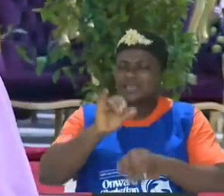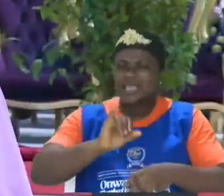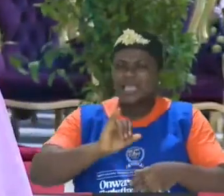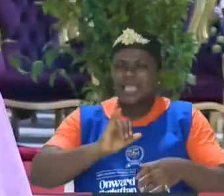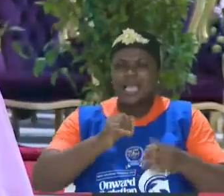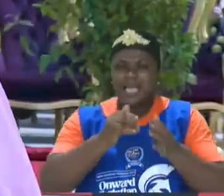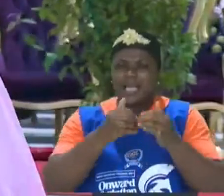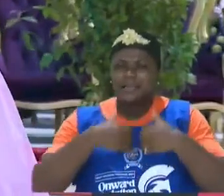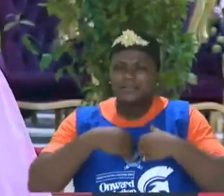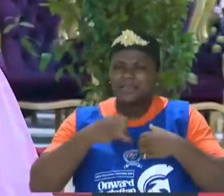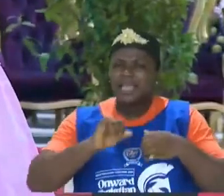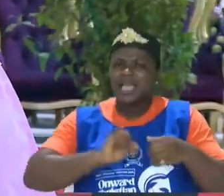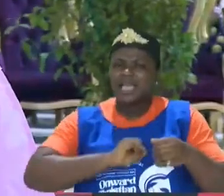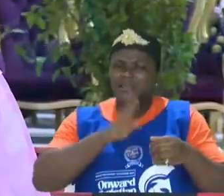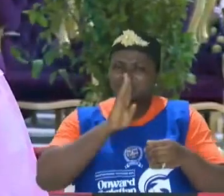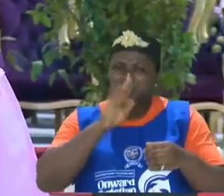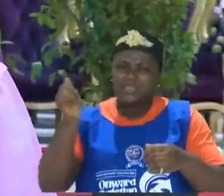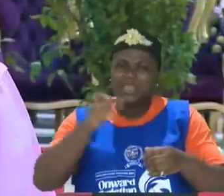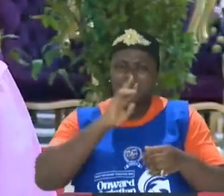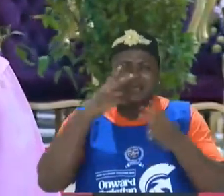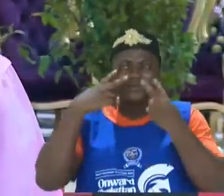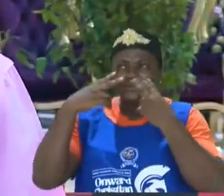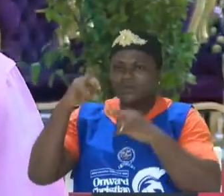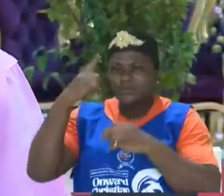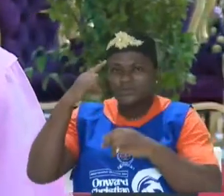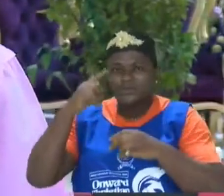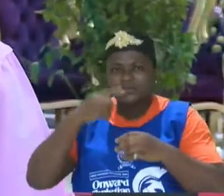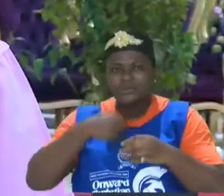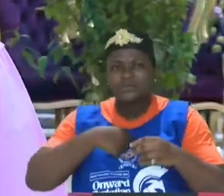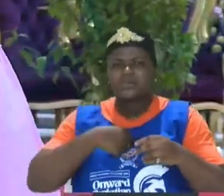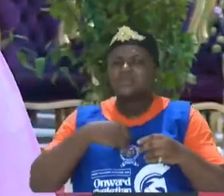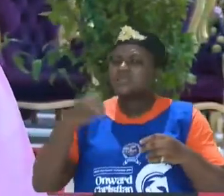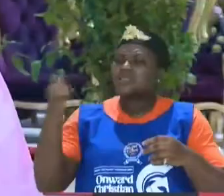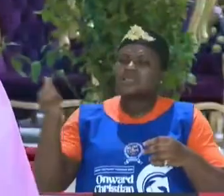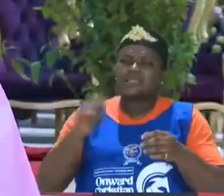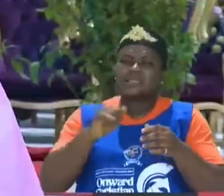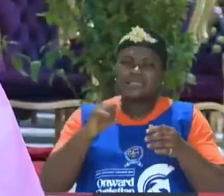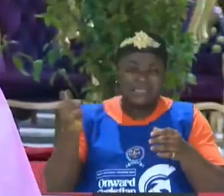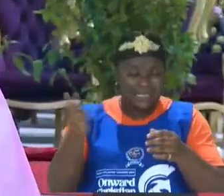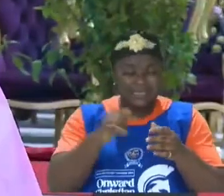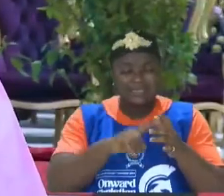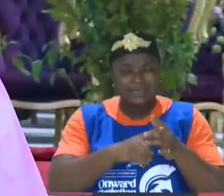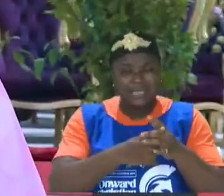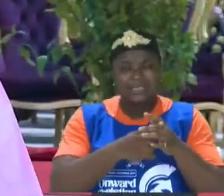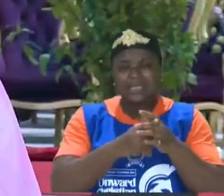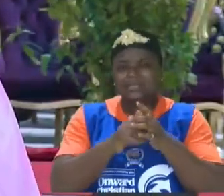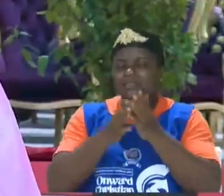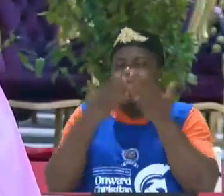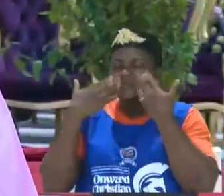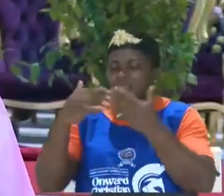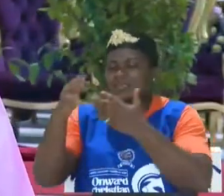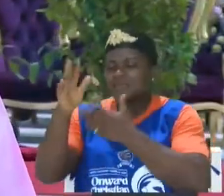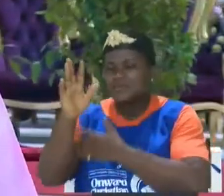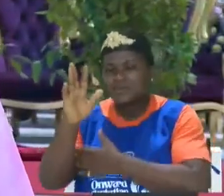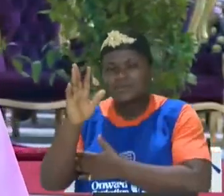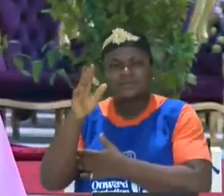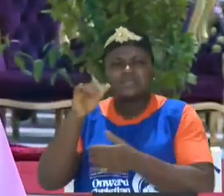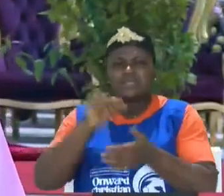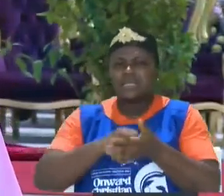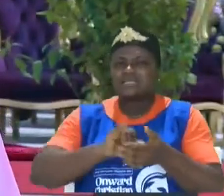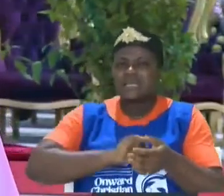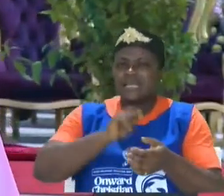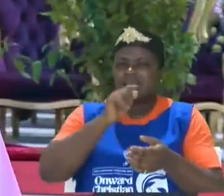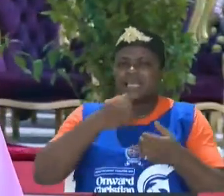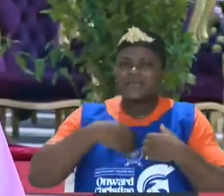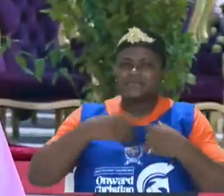started thank God that I come back. They treated me, and that agent speak a word